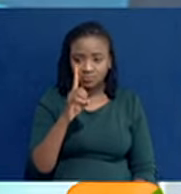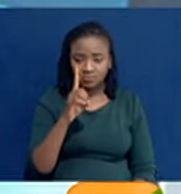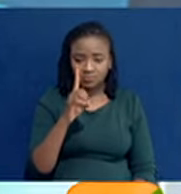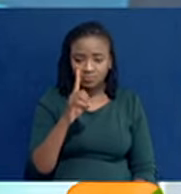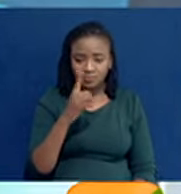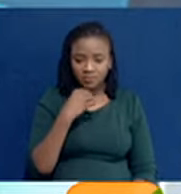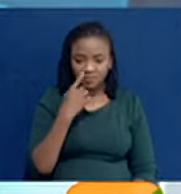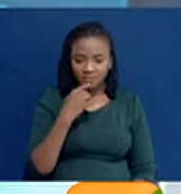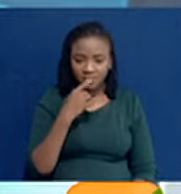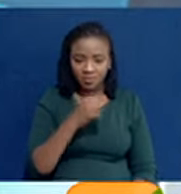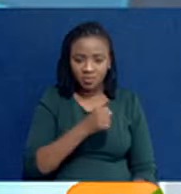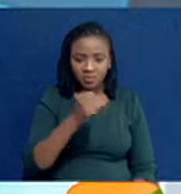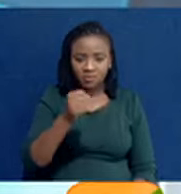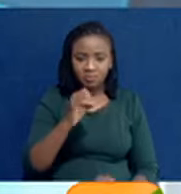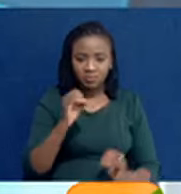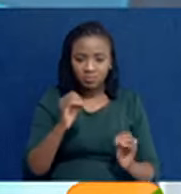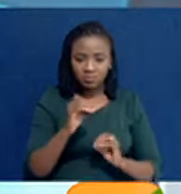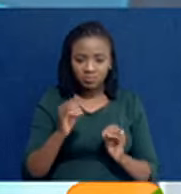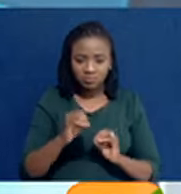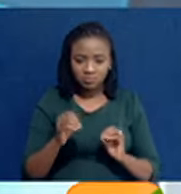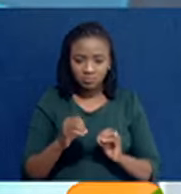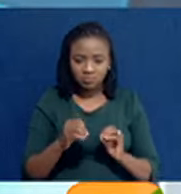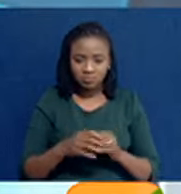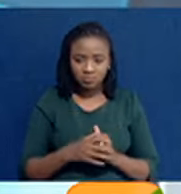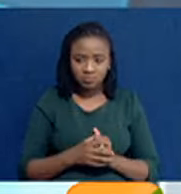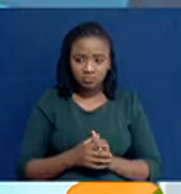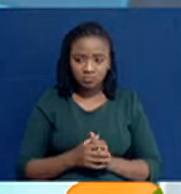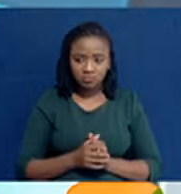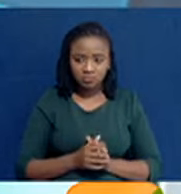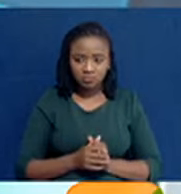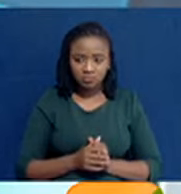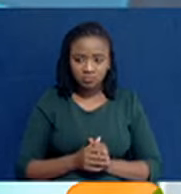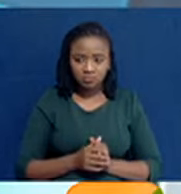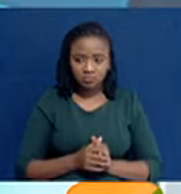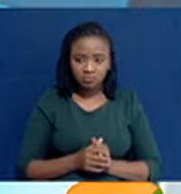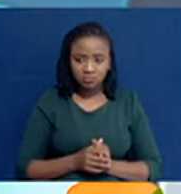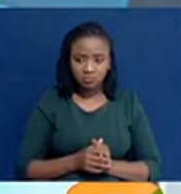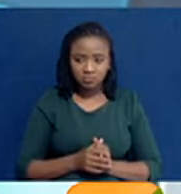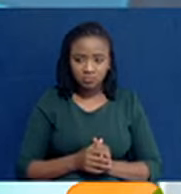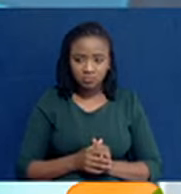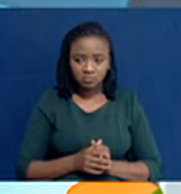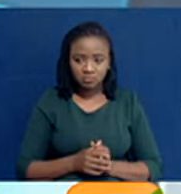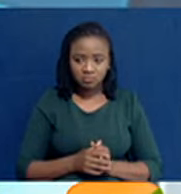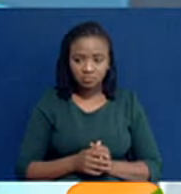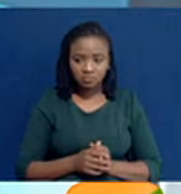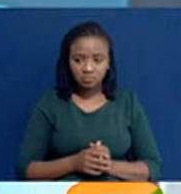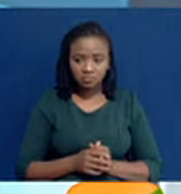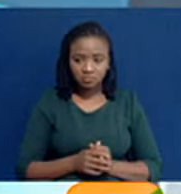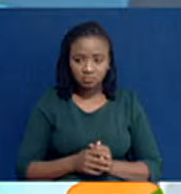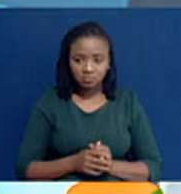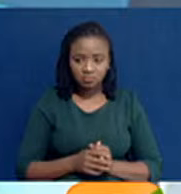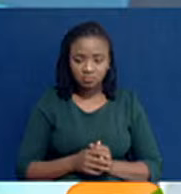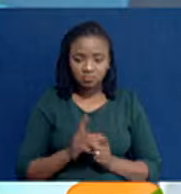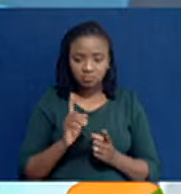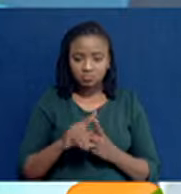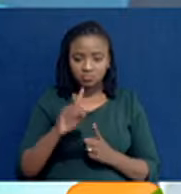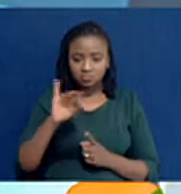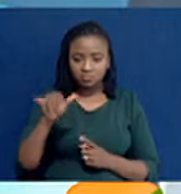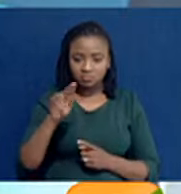saying, oh, what is this? The late Jane Kiano did Wangari